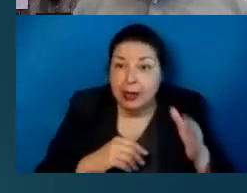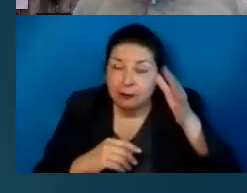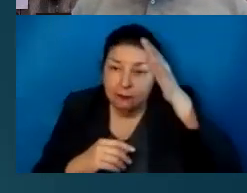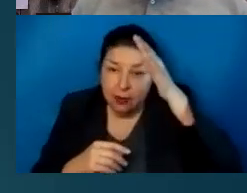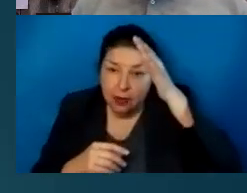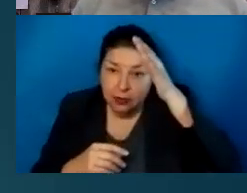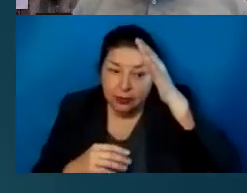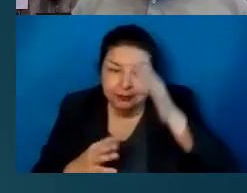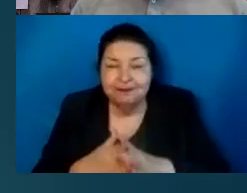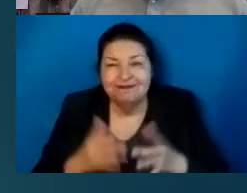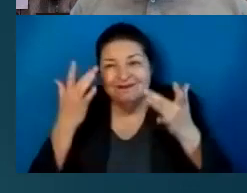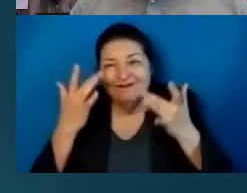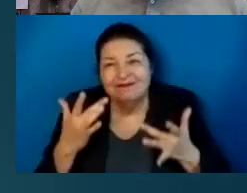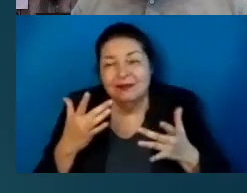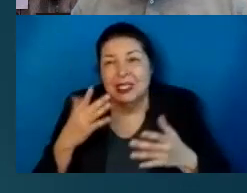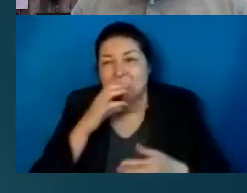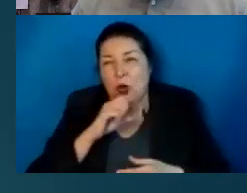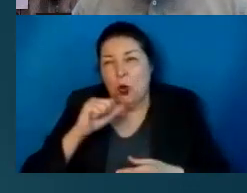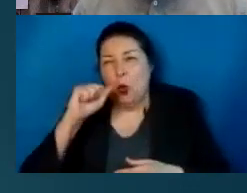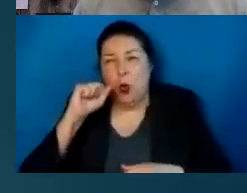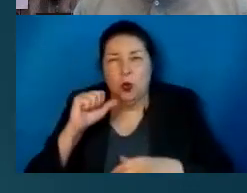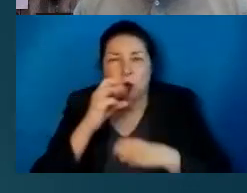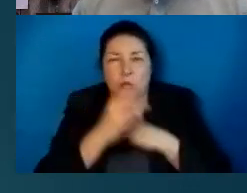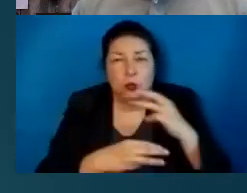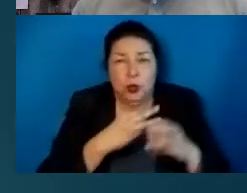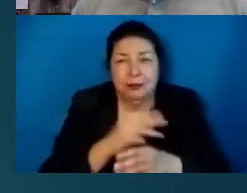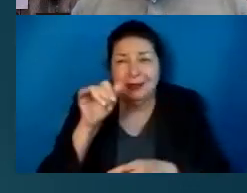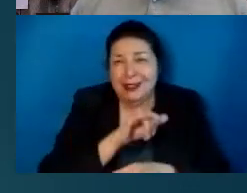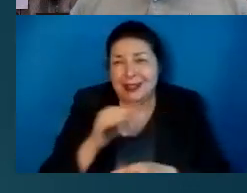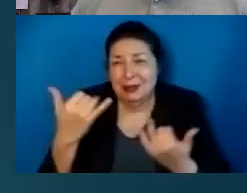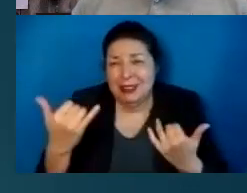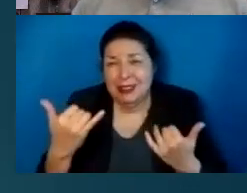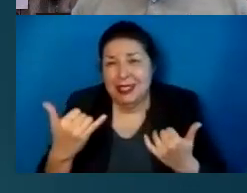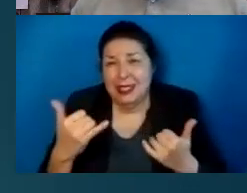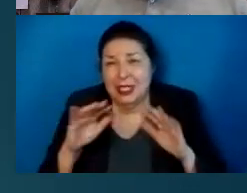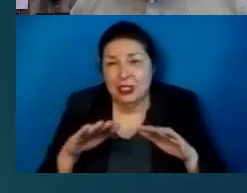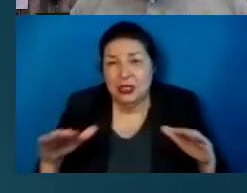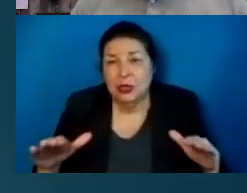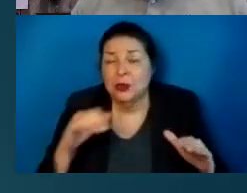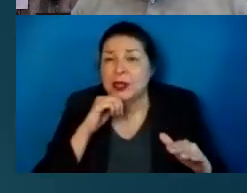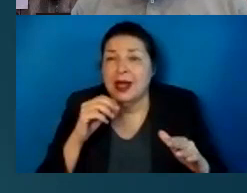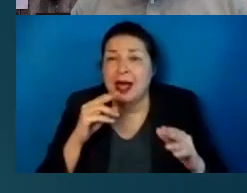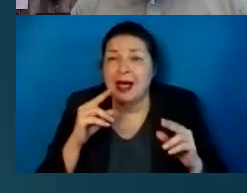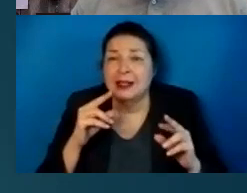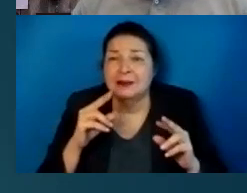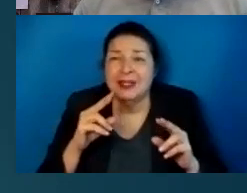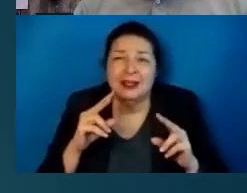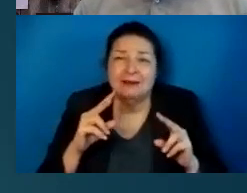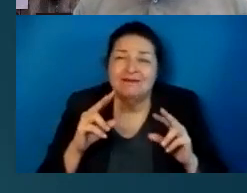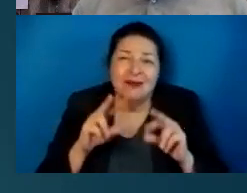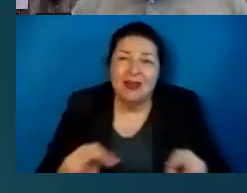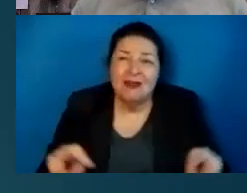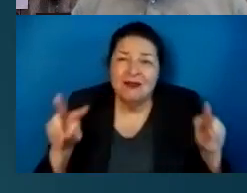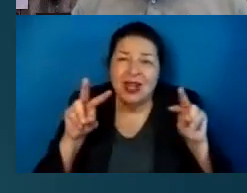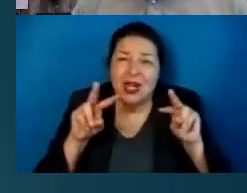Unfortunately, in the ancient world, and very much like it is today, children were not highly valued. And